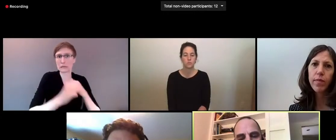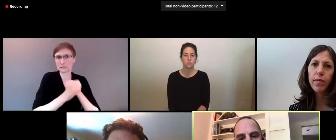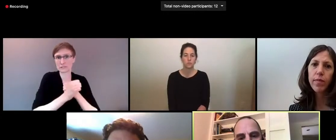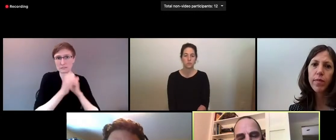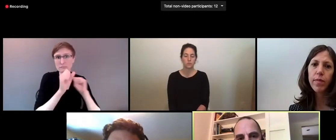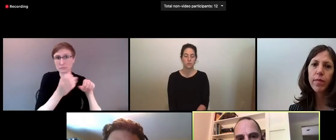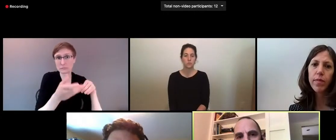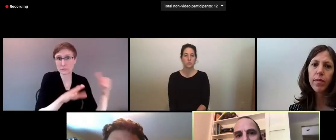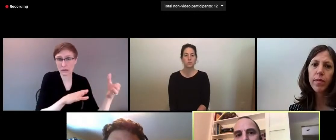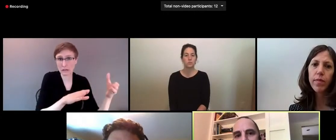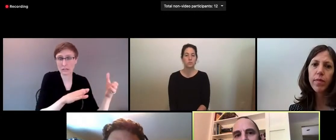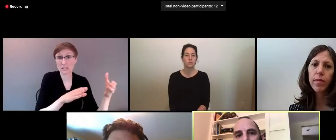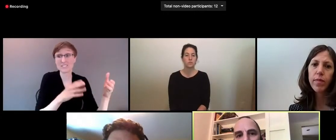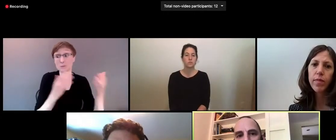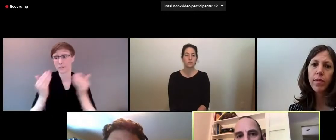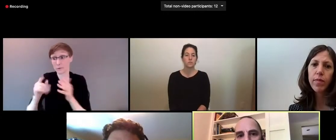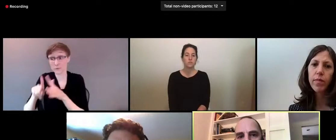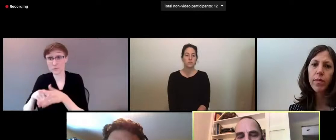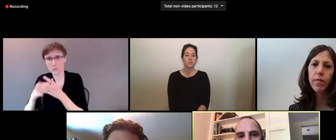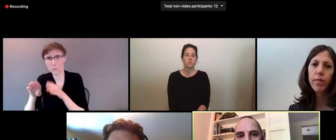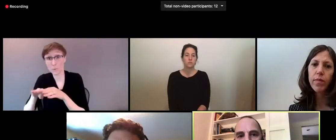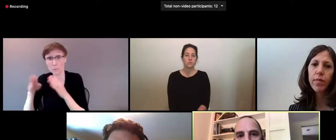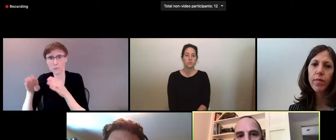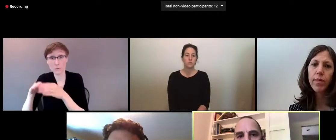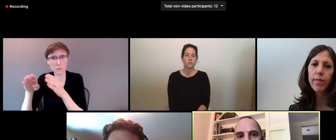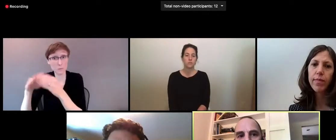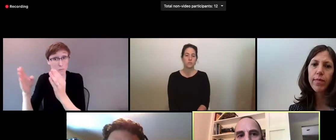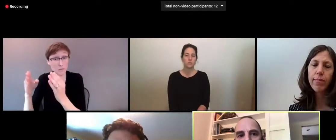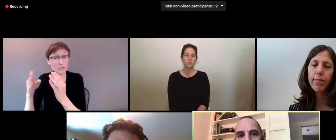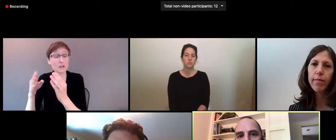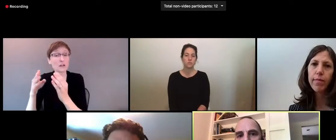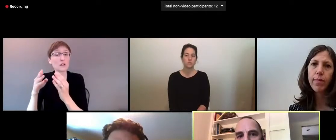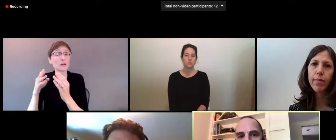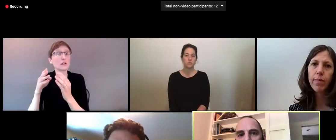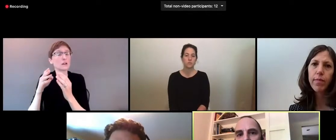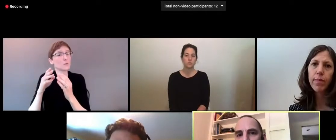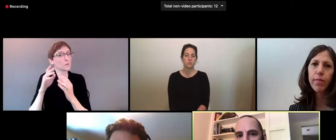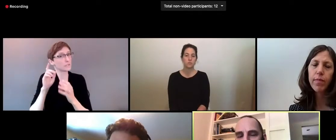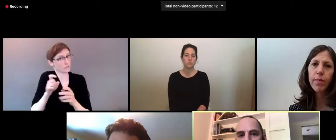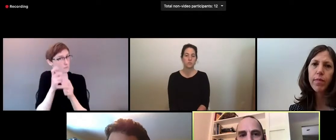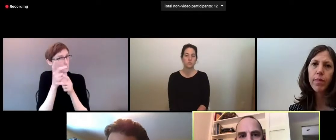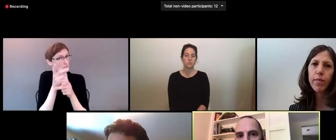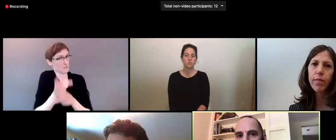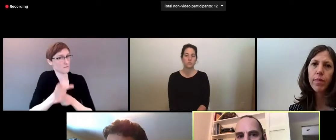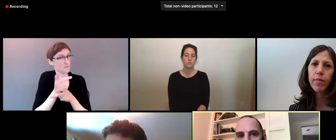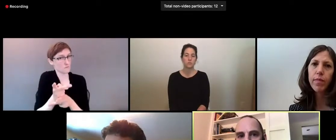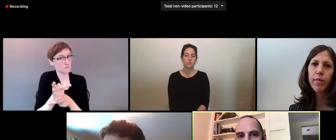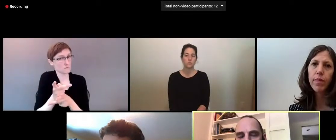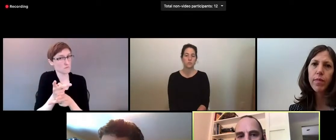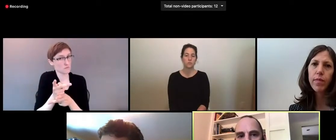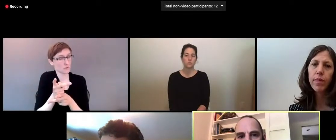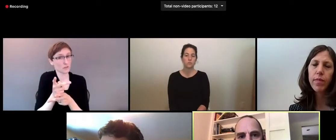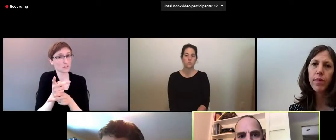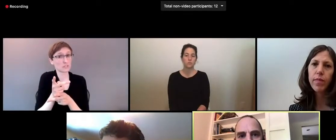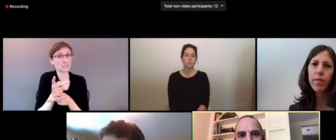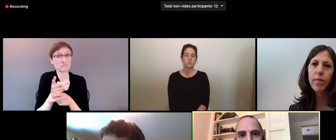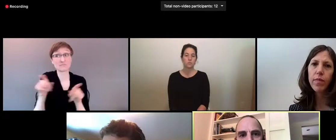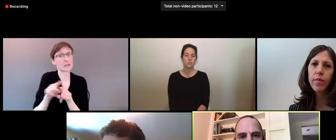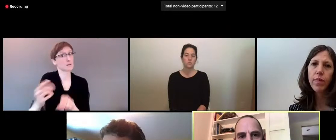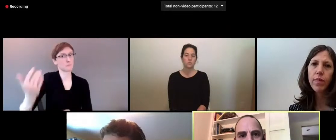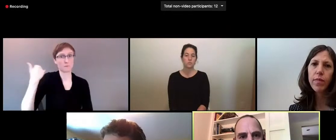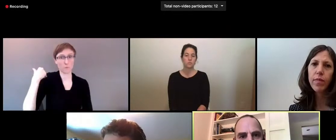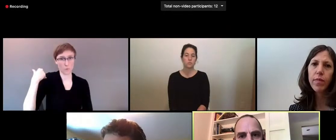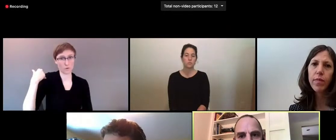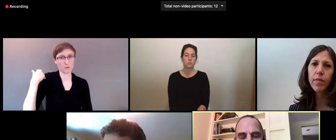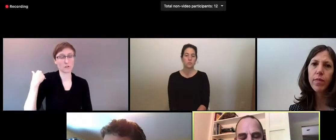up, we're basically back to where we were again before, where the potential to spread and have outbreaks in long-term care facilities